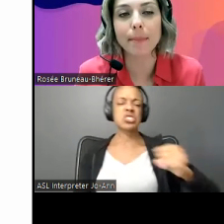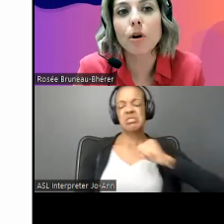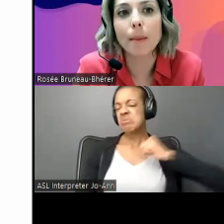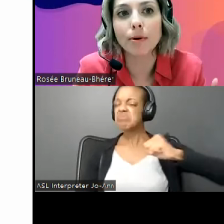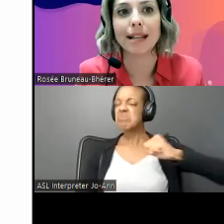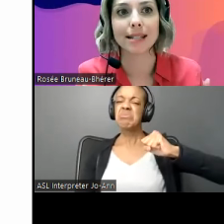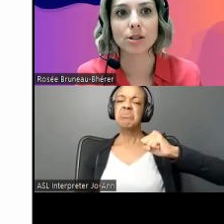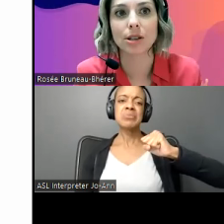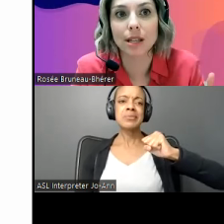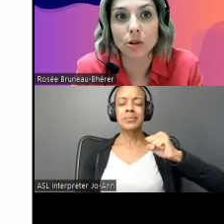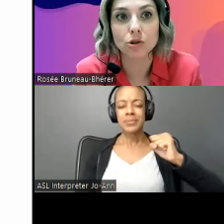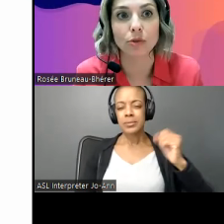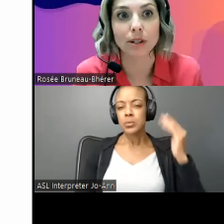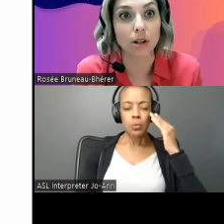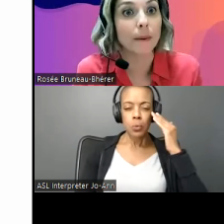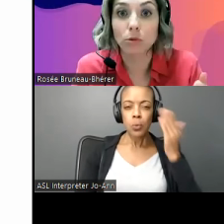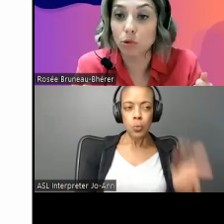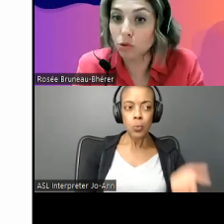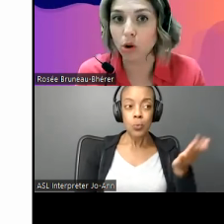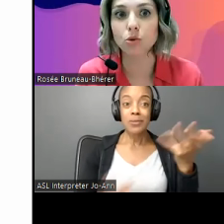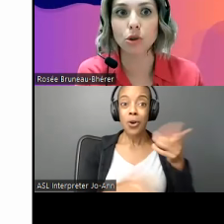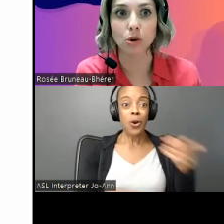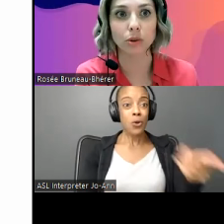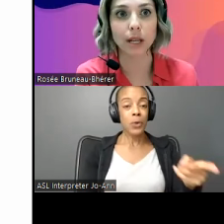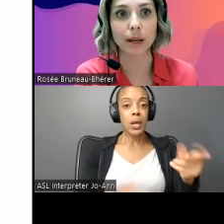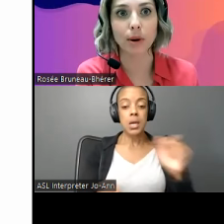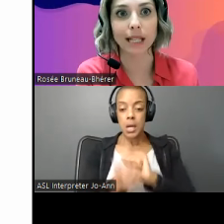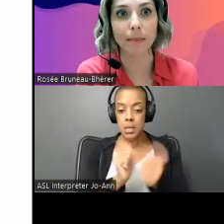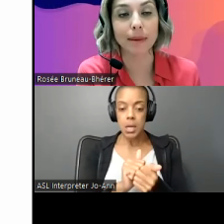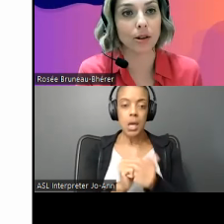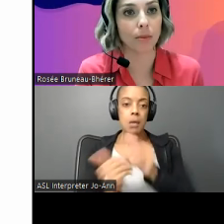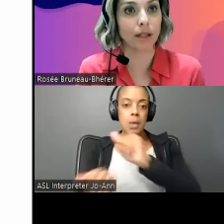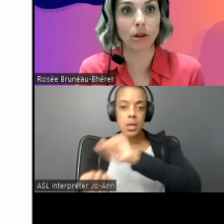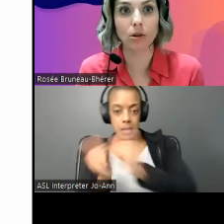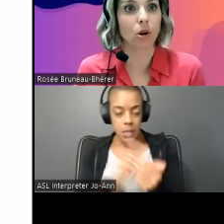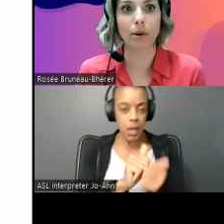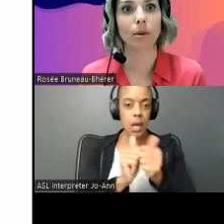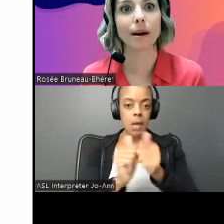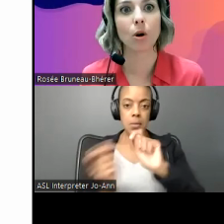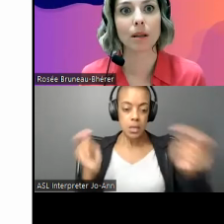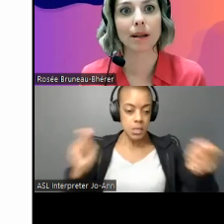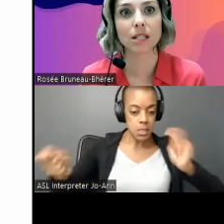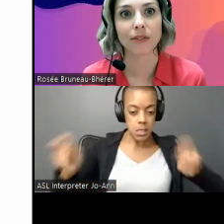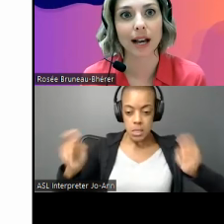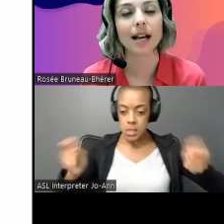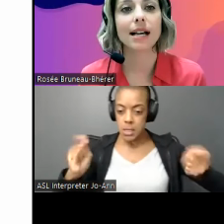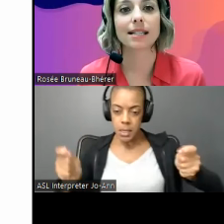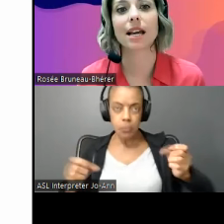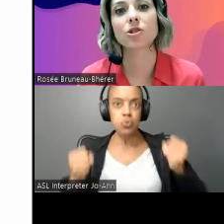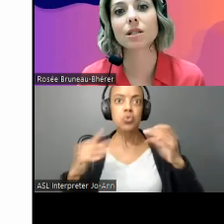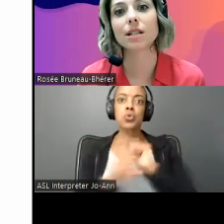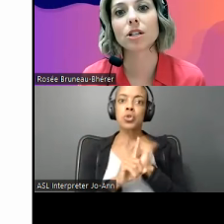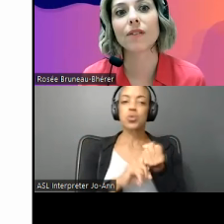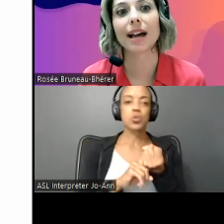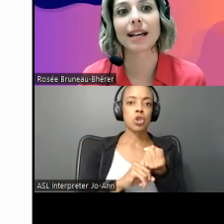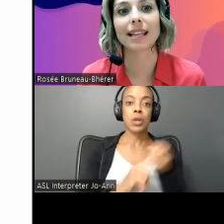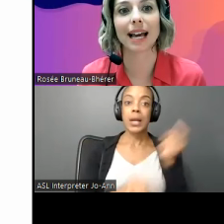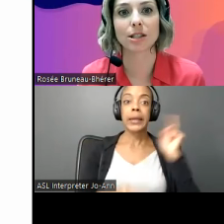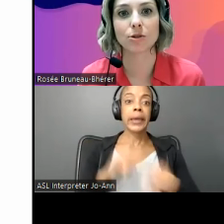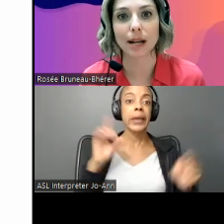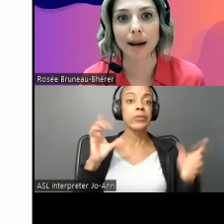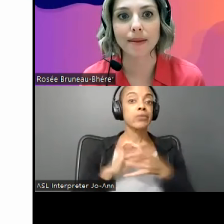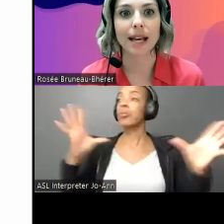he's already adapted to several situations, and he won't be able to leave his survival kit aside just on a whim